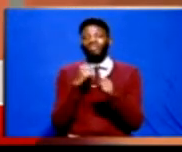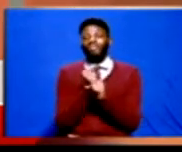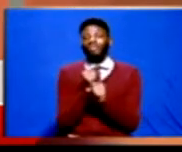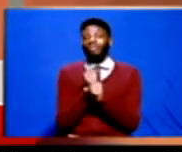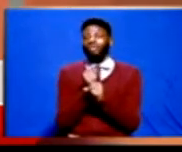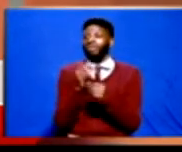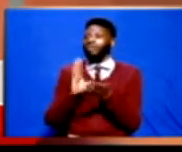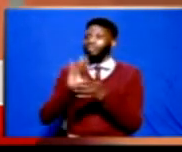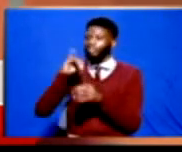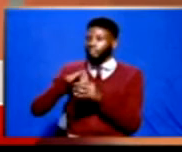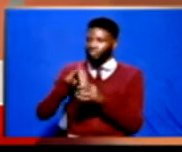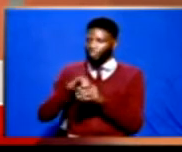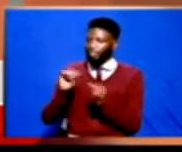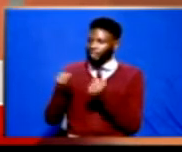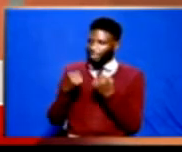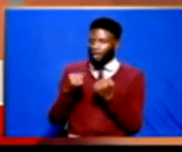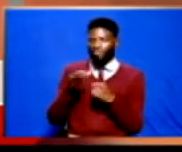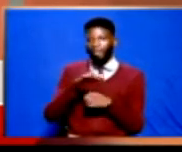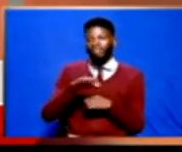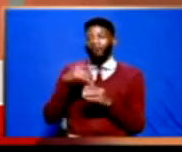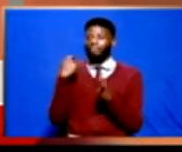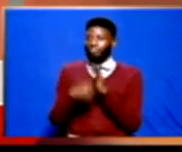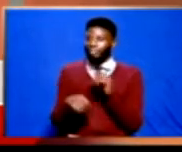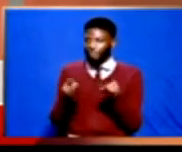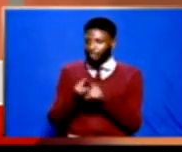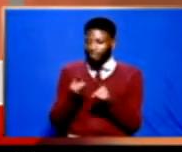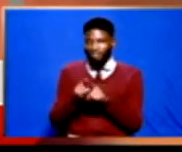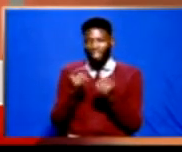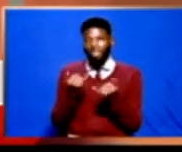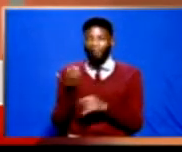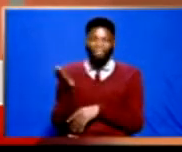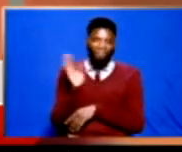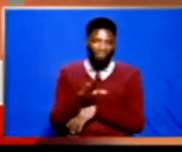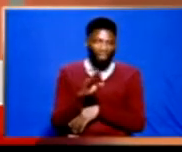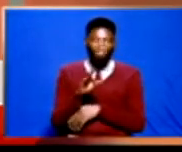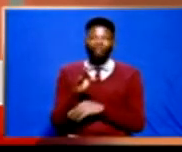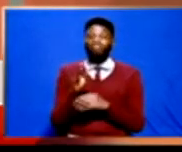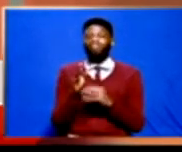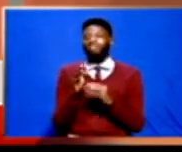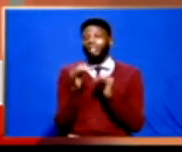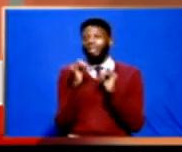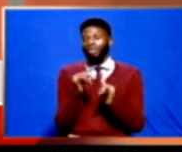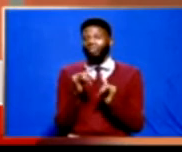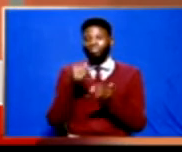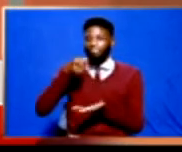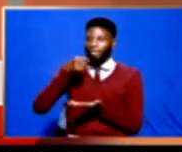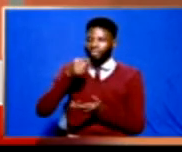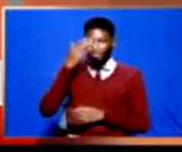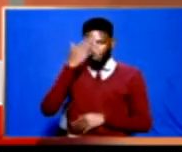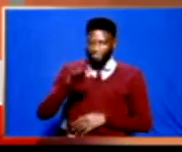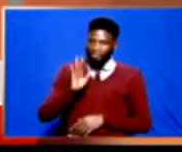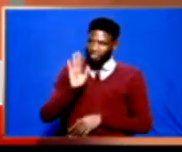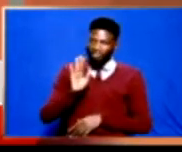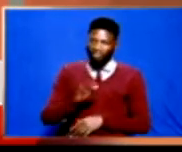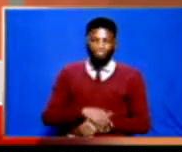money in terms of taxation have been clawed back in the latest budget that was presented in Parliament. Yeah.